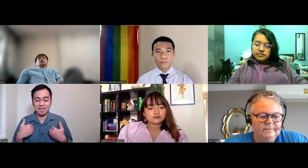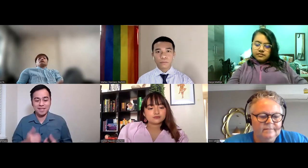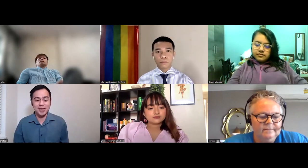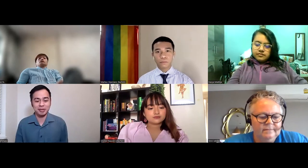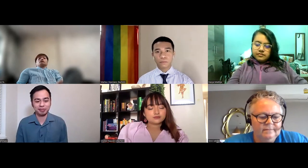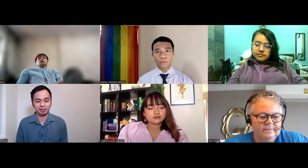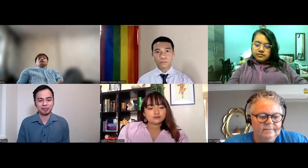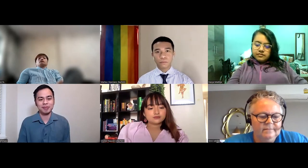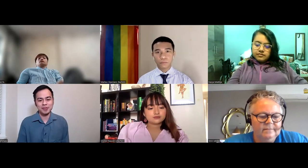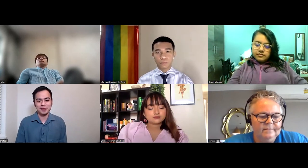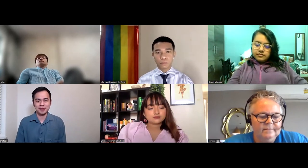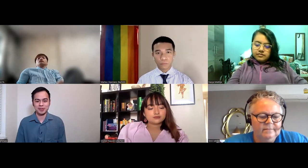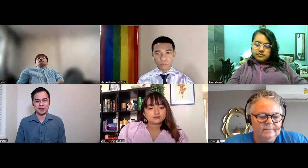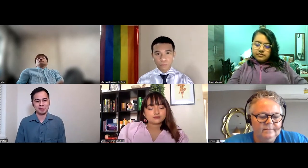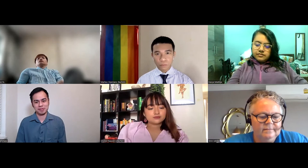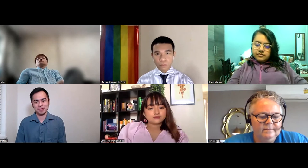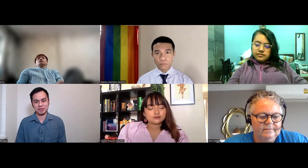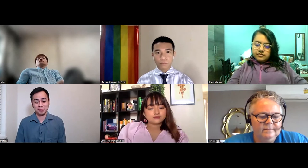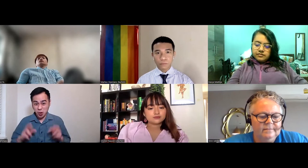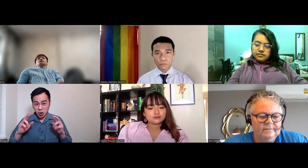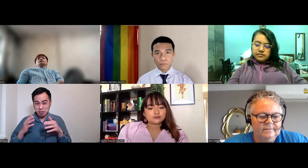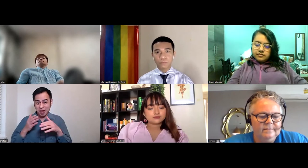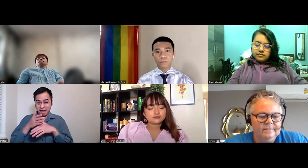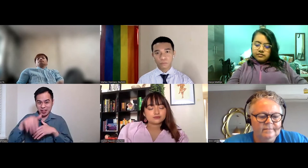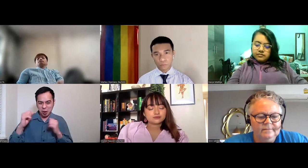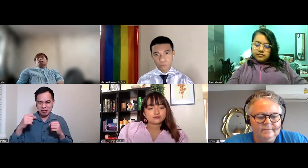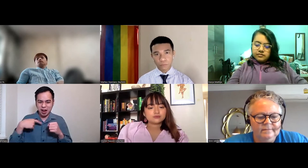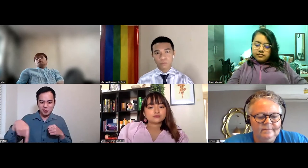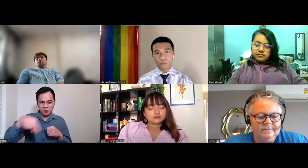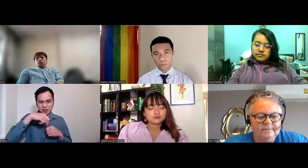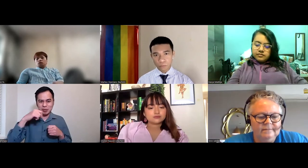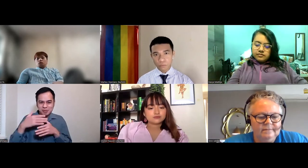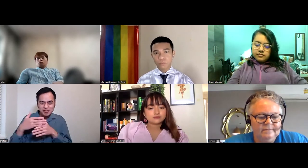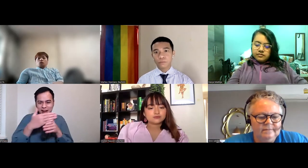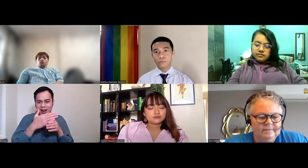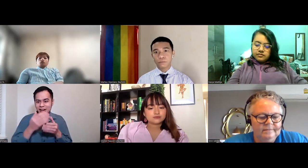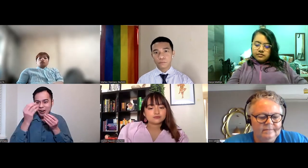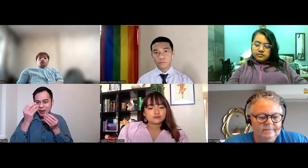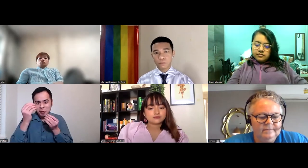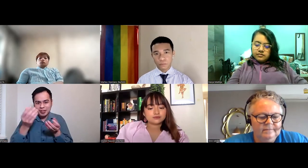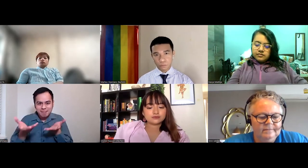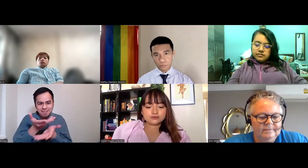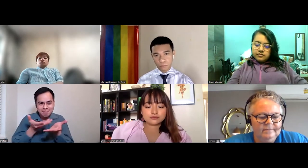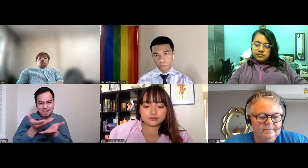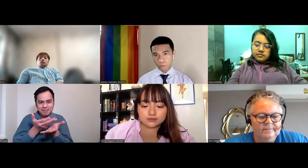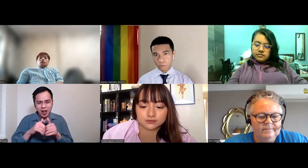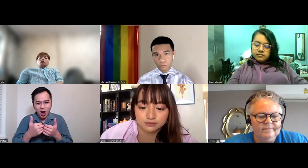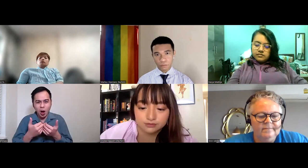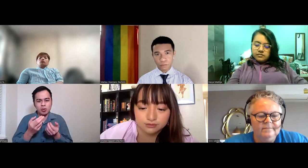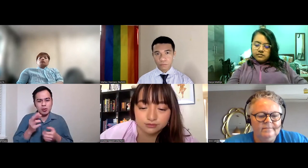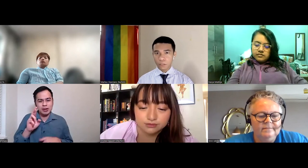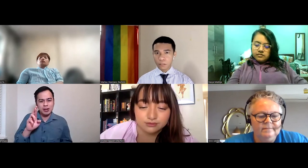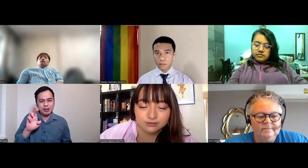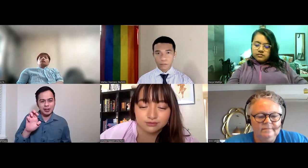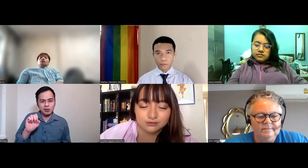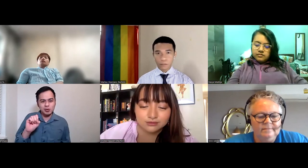tools that are readily available for these teachers to actually help them to have a better awareness,